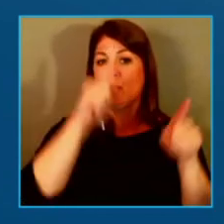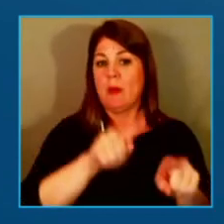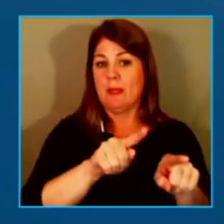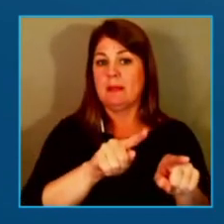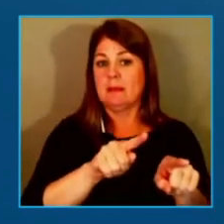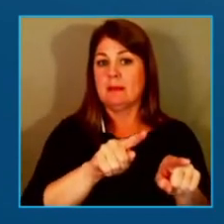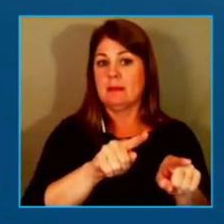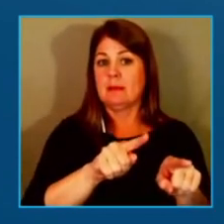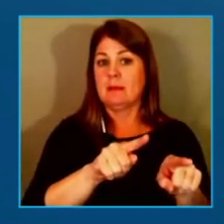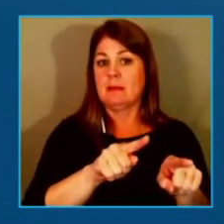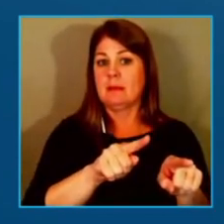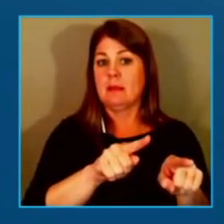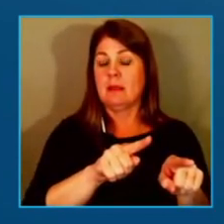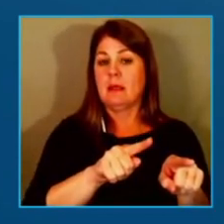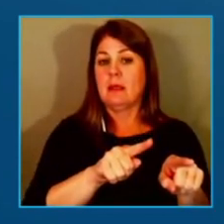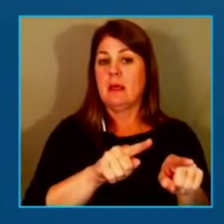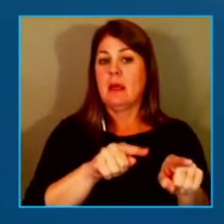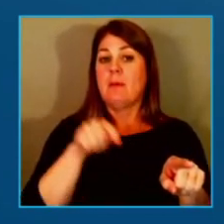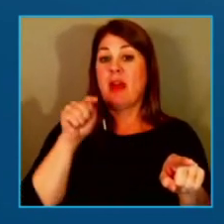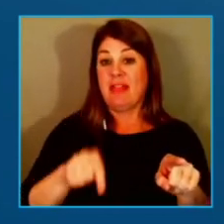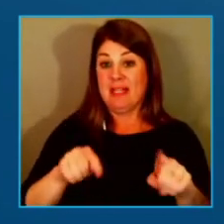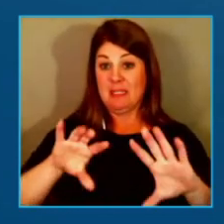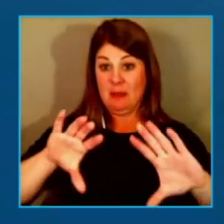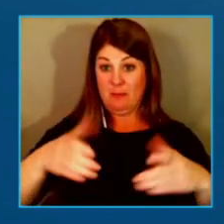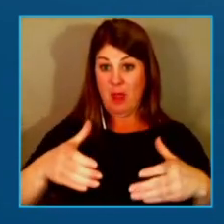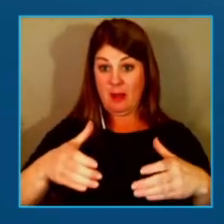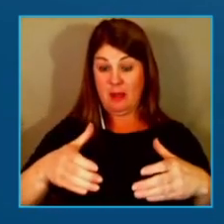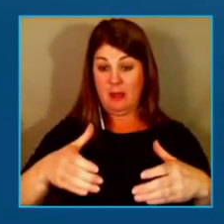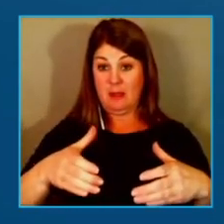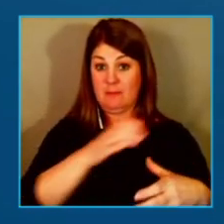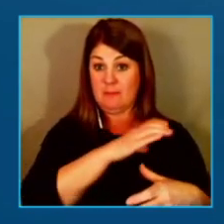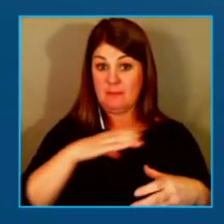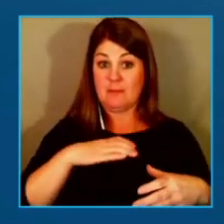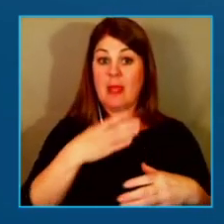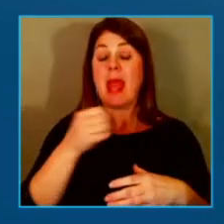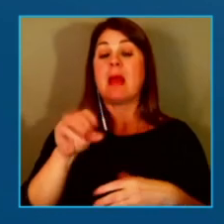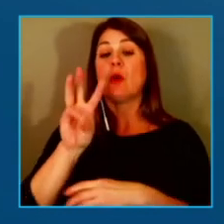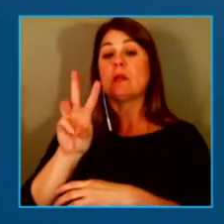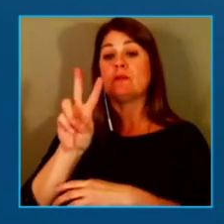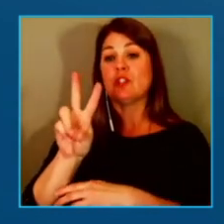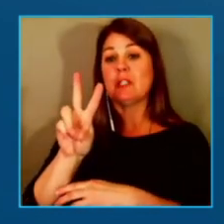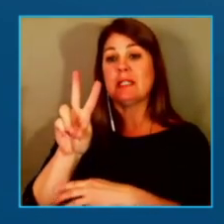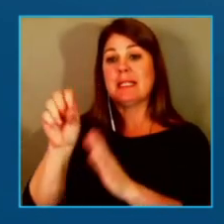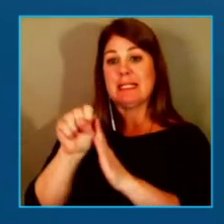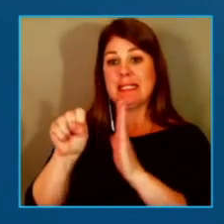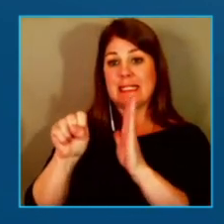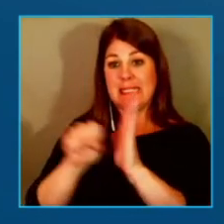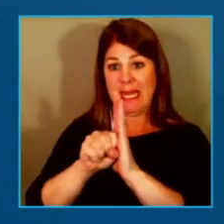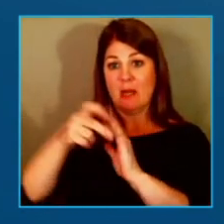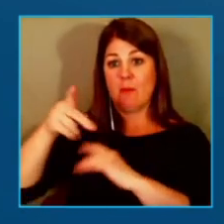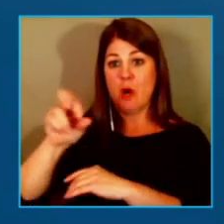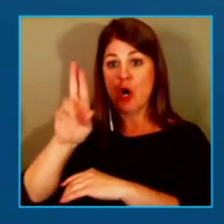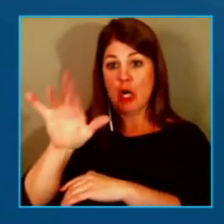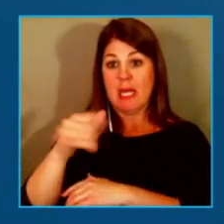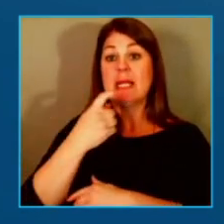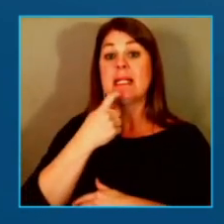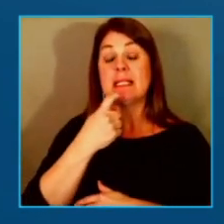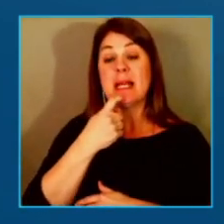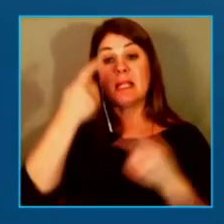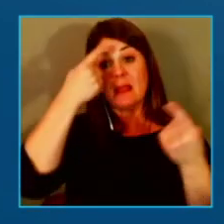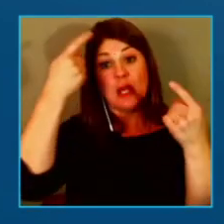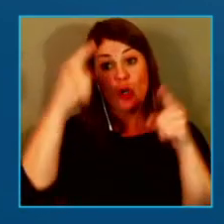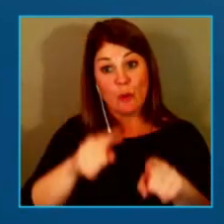written agreement by this body and the West Virginia State Party. And it says in there, the agreement is